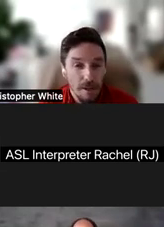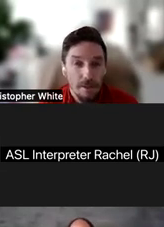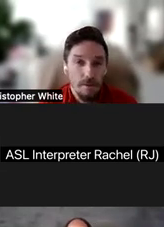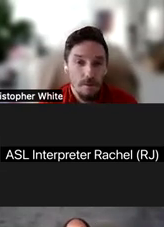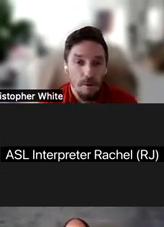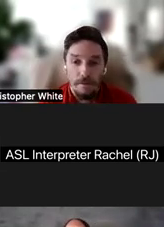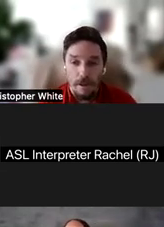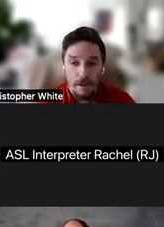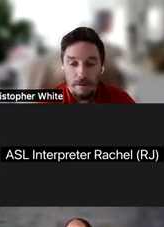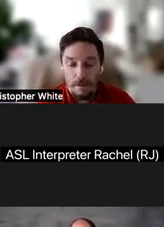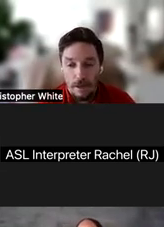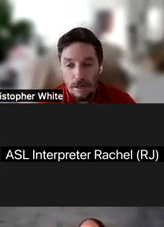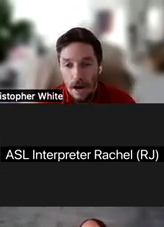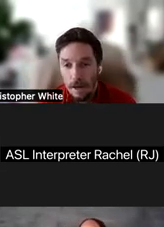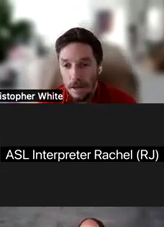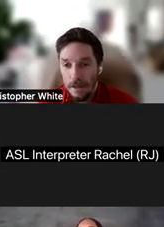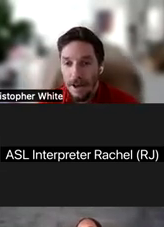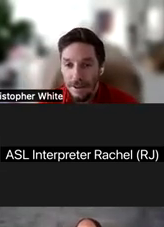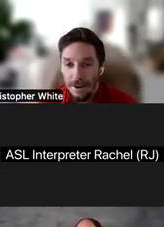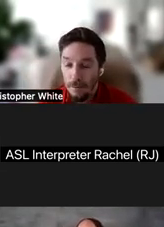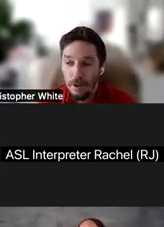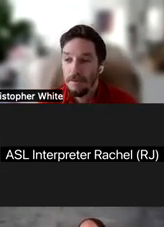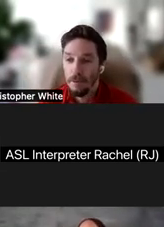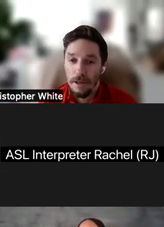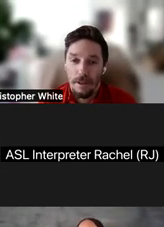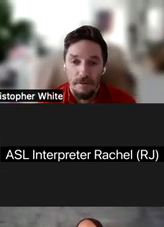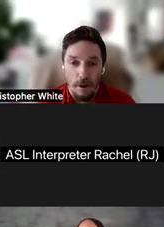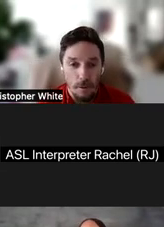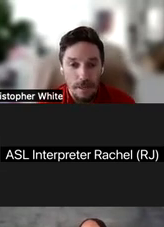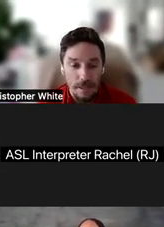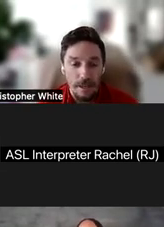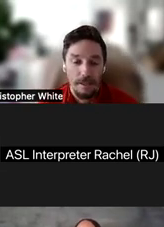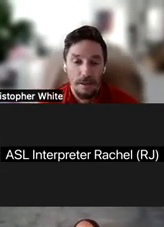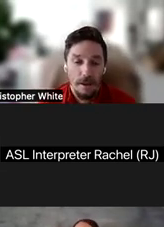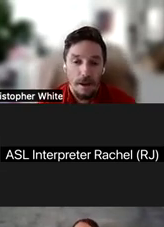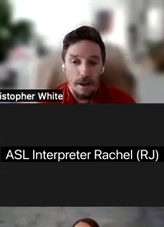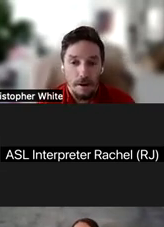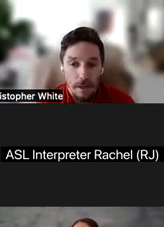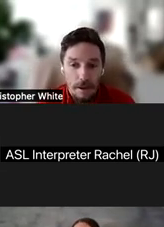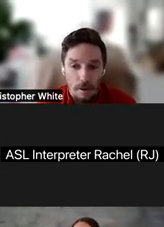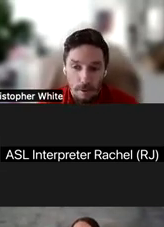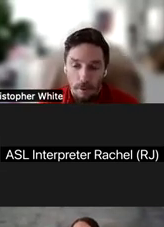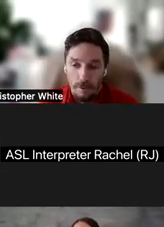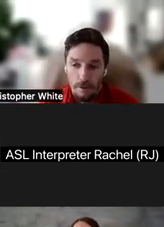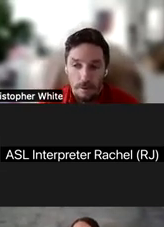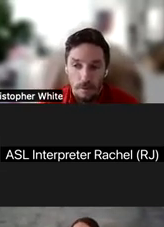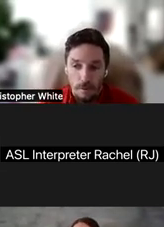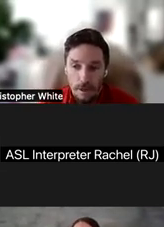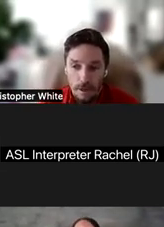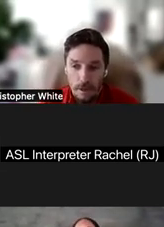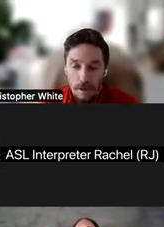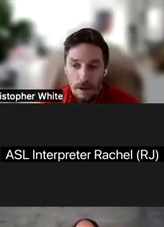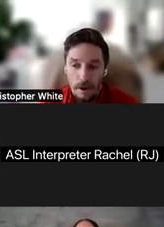I just want to briefly highlight that unbelievably, the FY26 NEHRP proposals